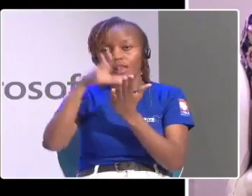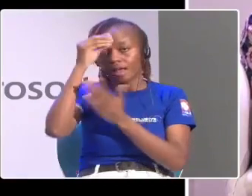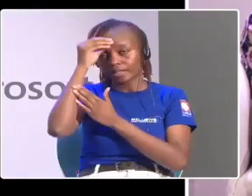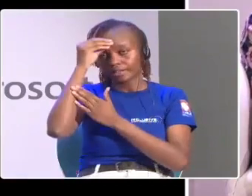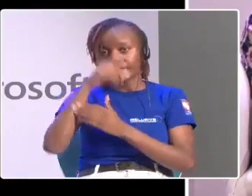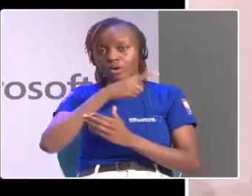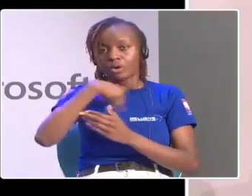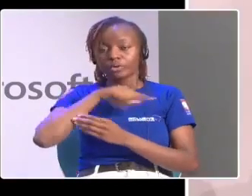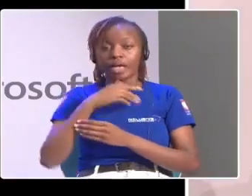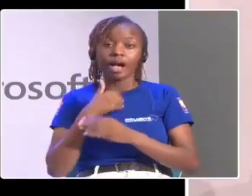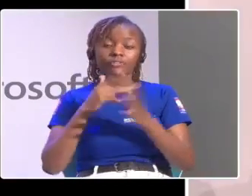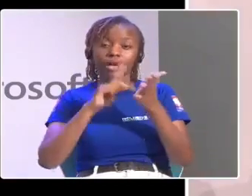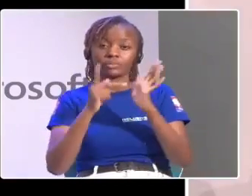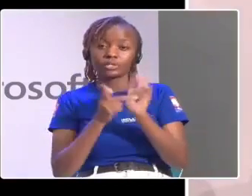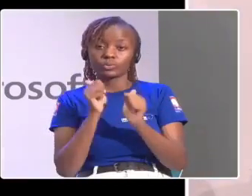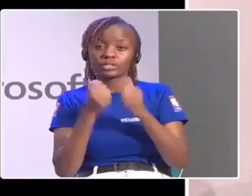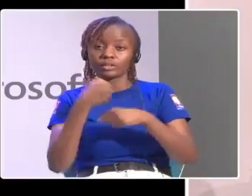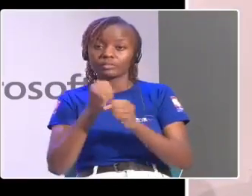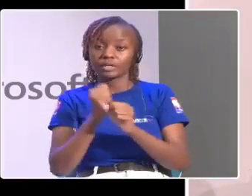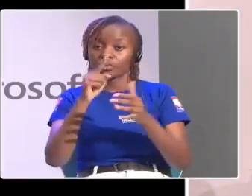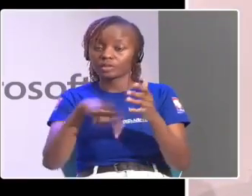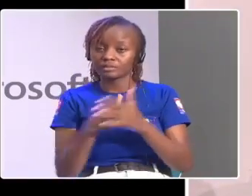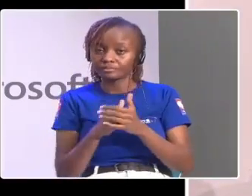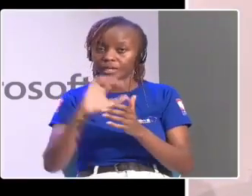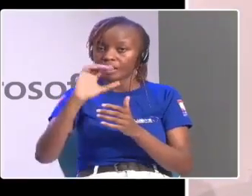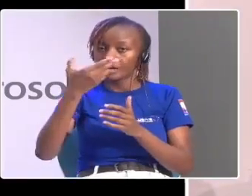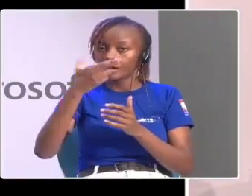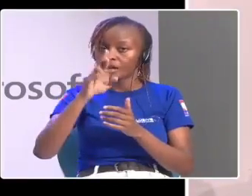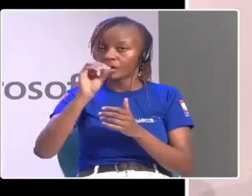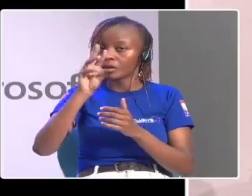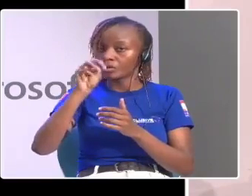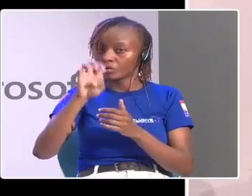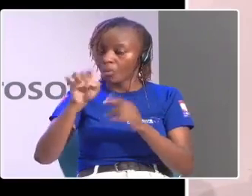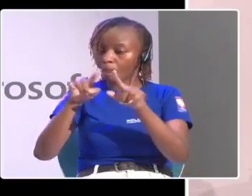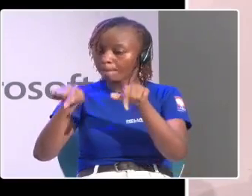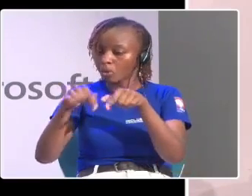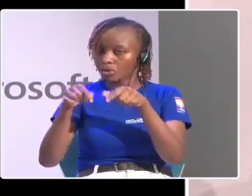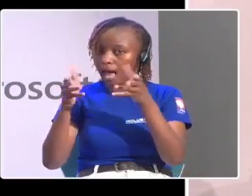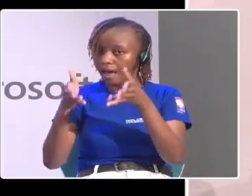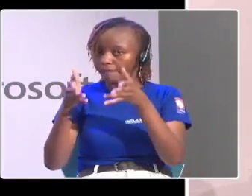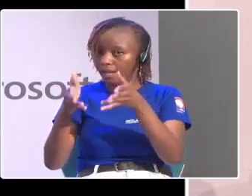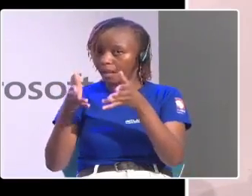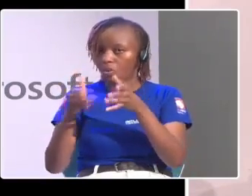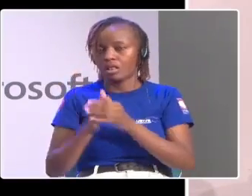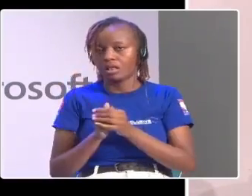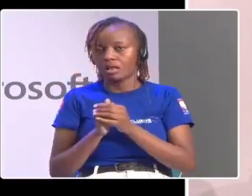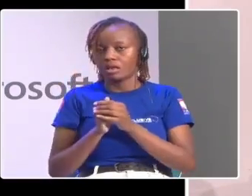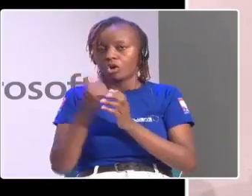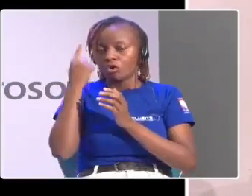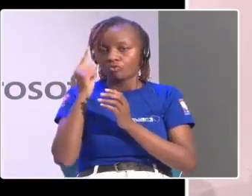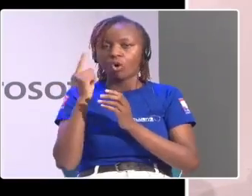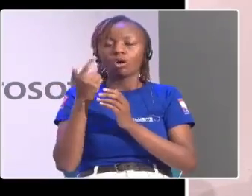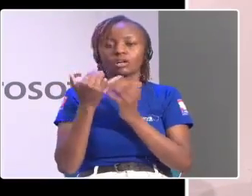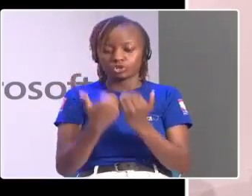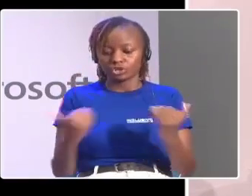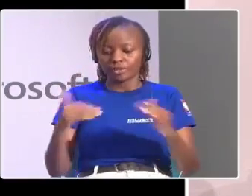of a project where we're making Chromebooks available to kids in school, so that in addition to the digital learning that